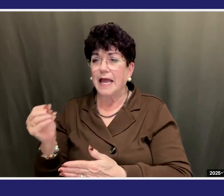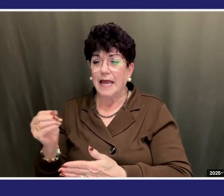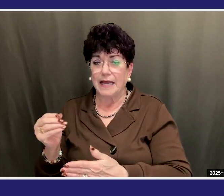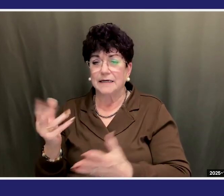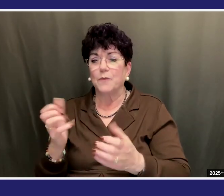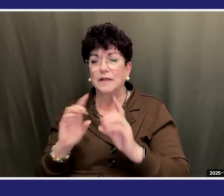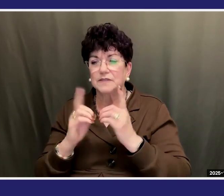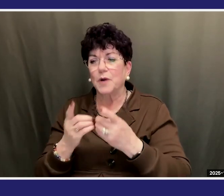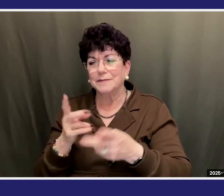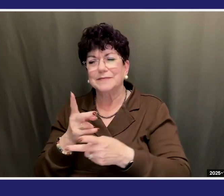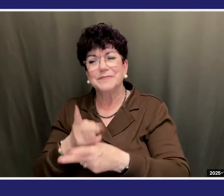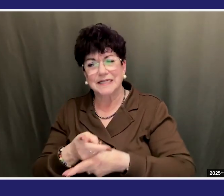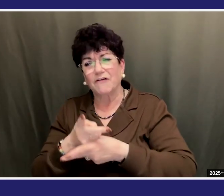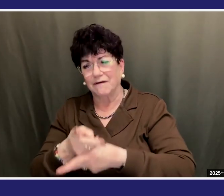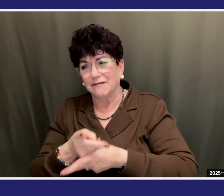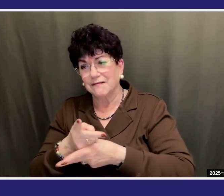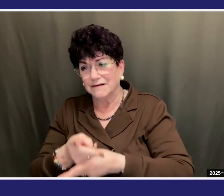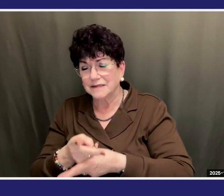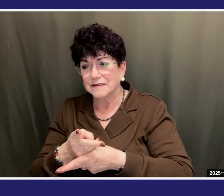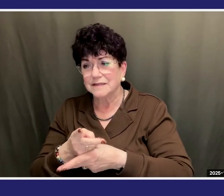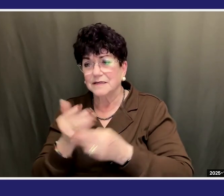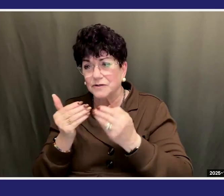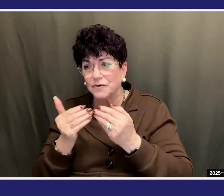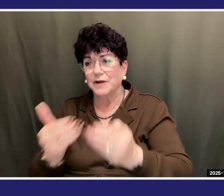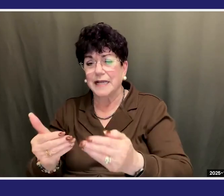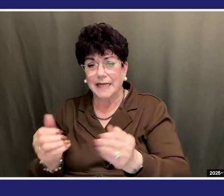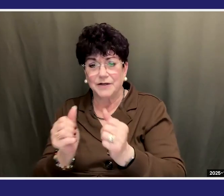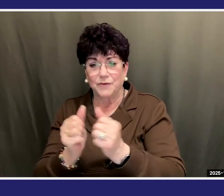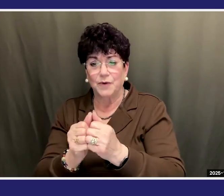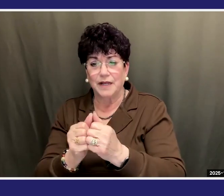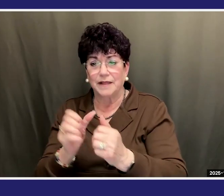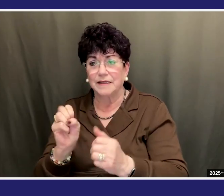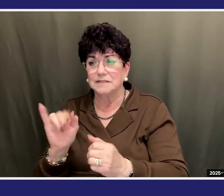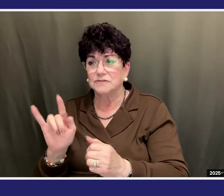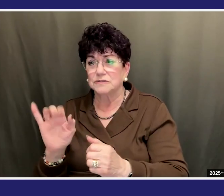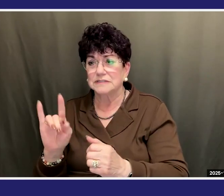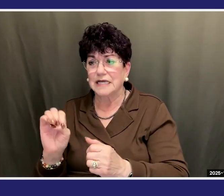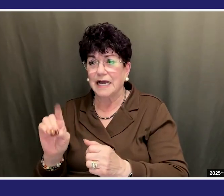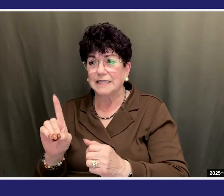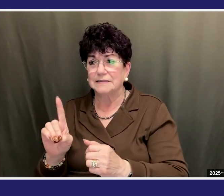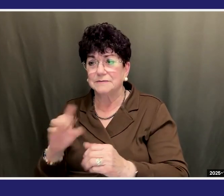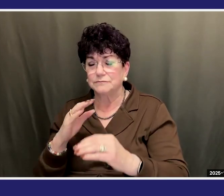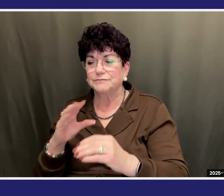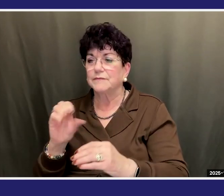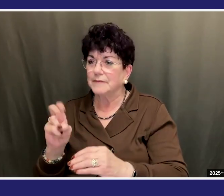department to be careful about proceeding with the suicide prevention. Thank you.